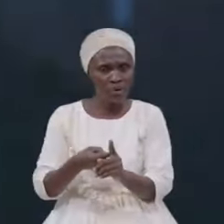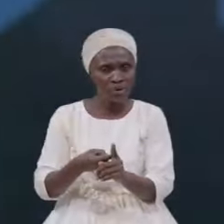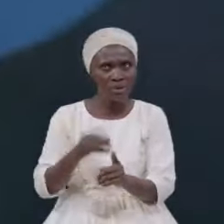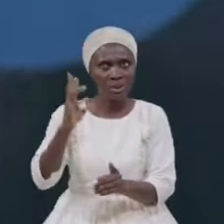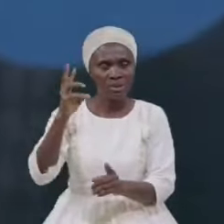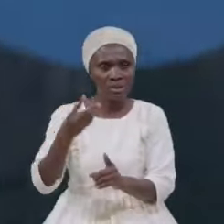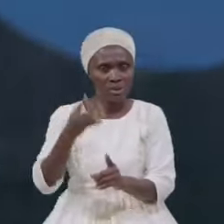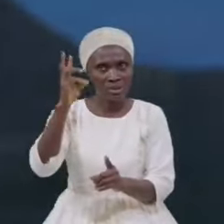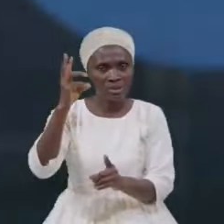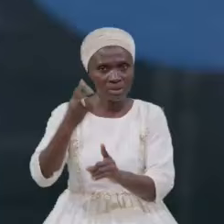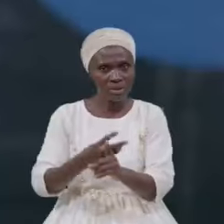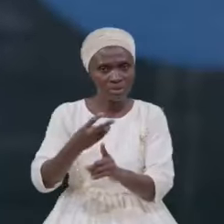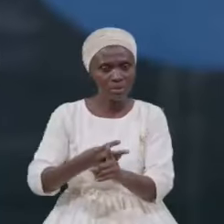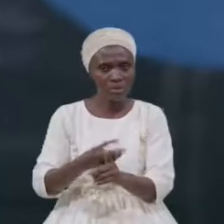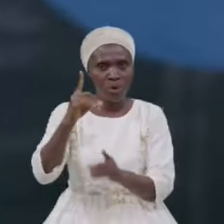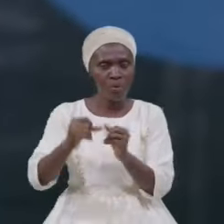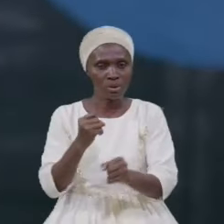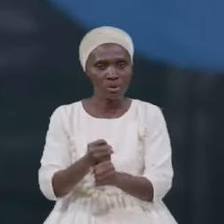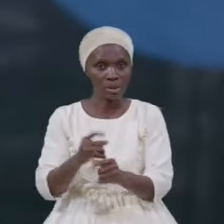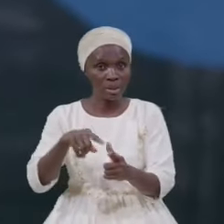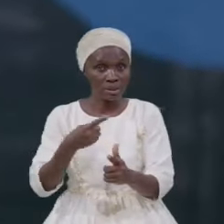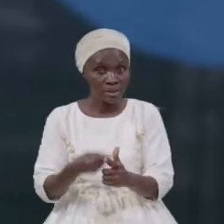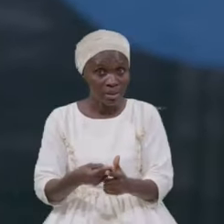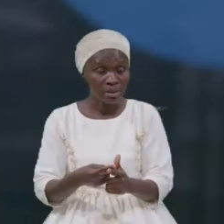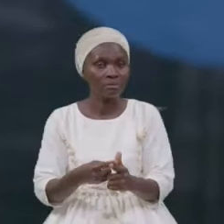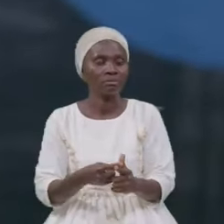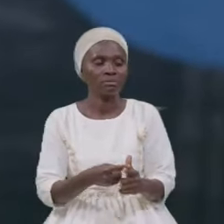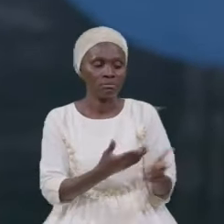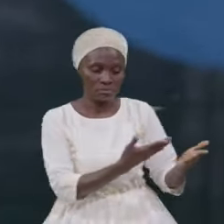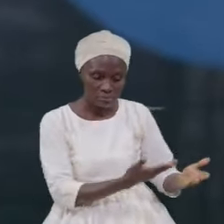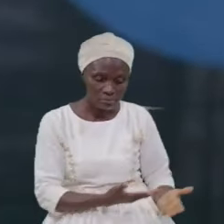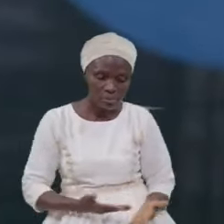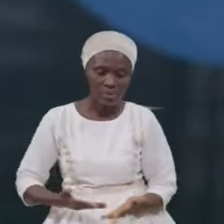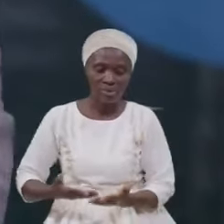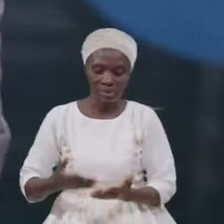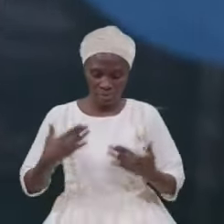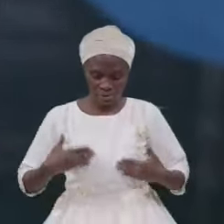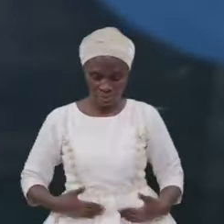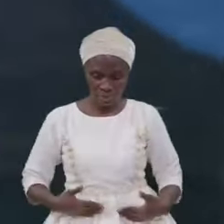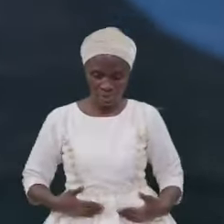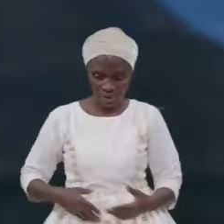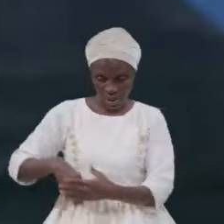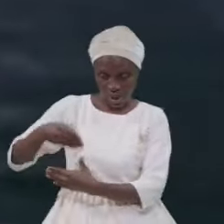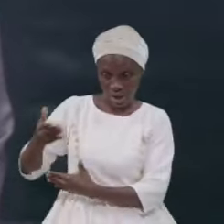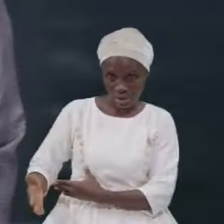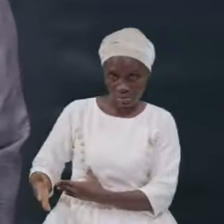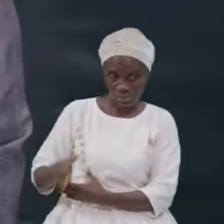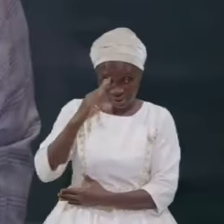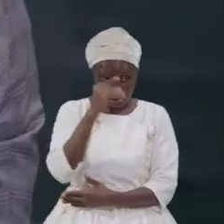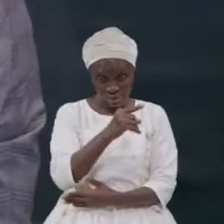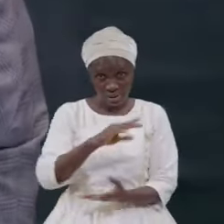body out. He's been dead for 1 year. And when he